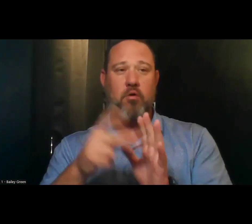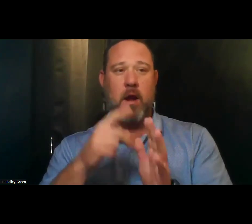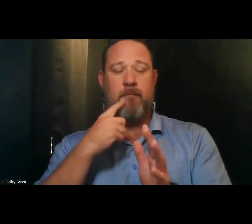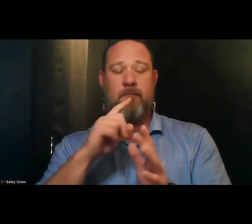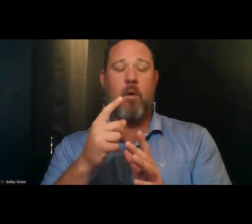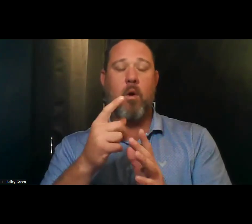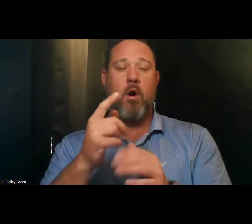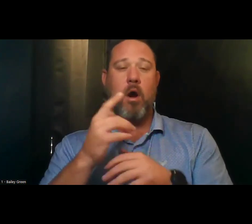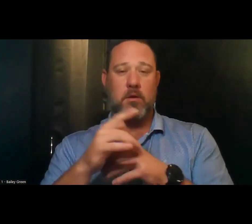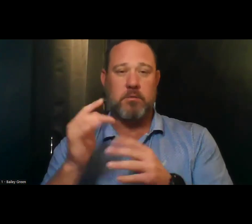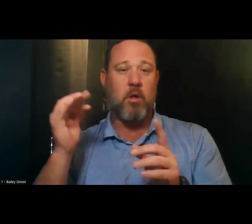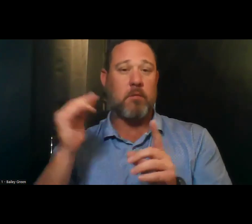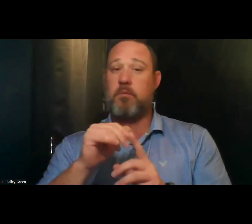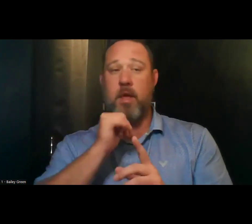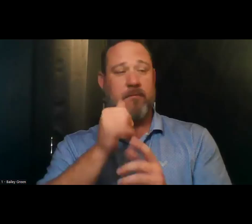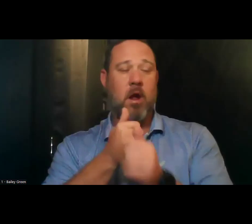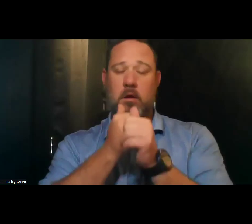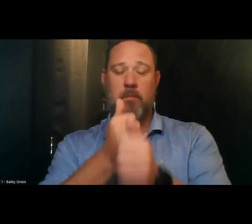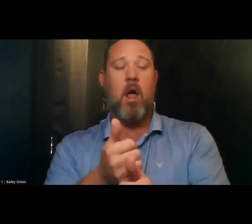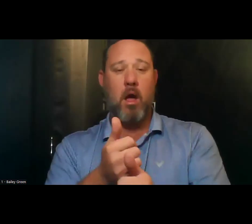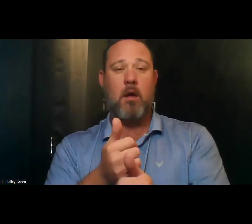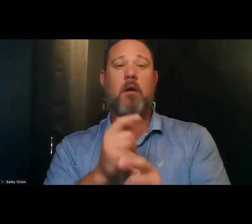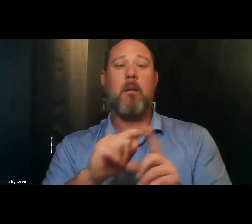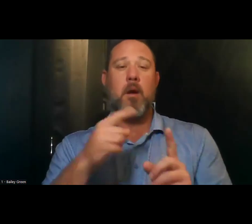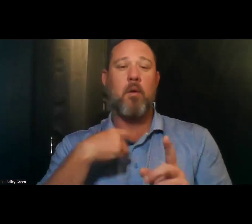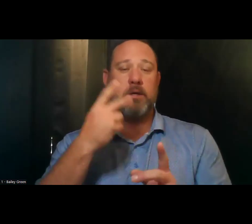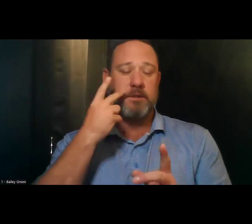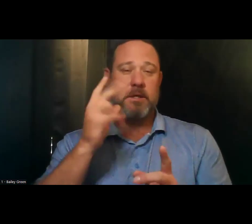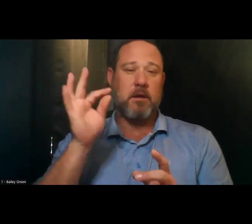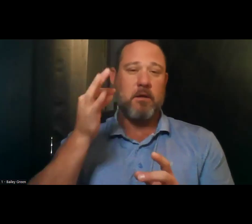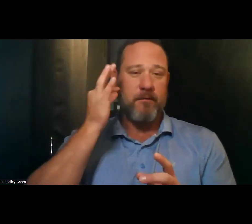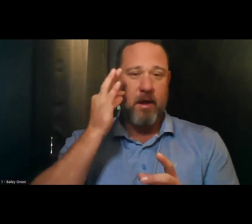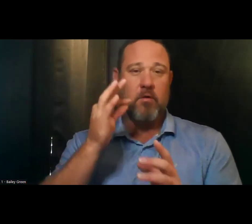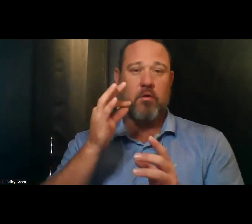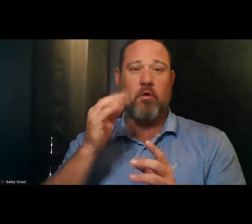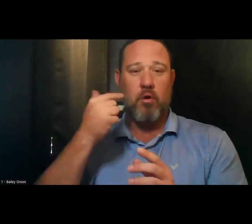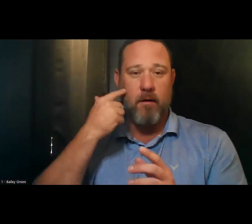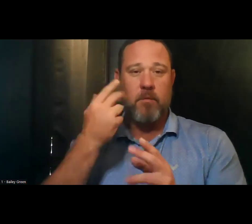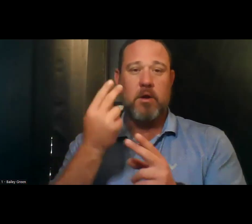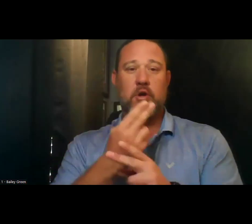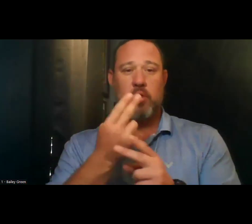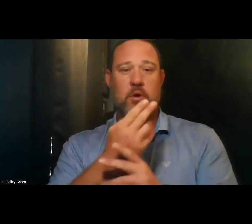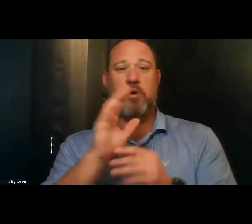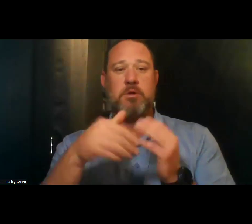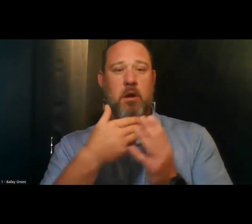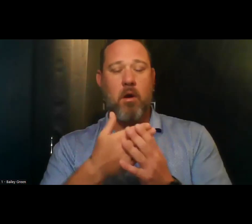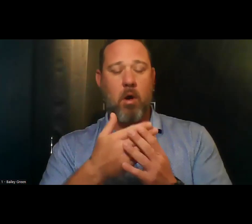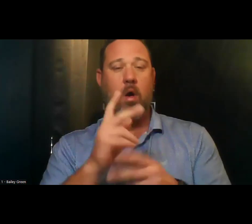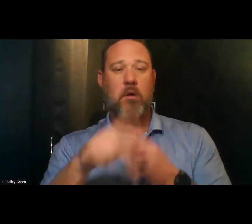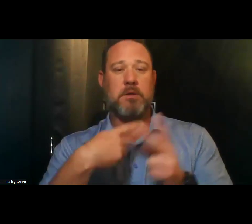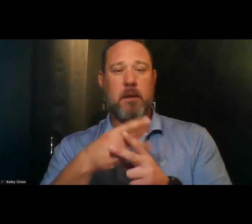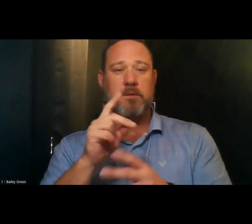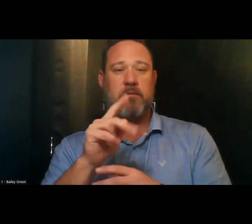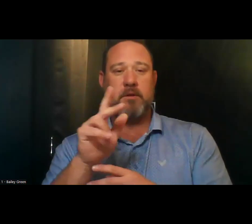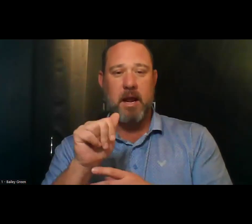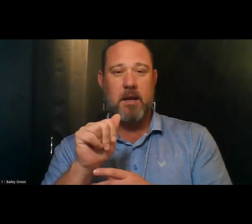immigrants. LA County has not complied with that, but we really see this federal government from a high level using all sorts of data to try